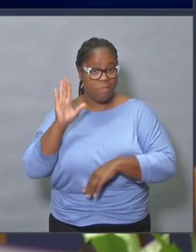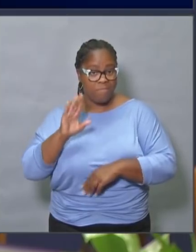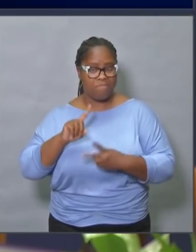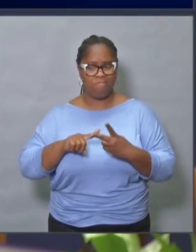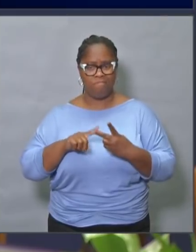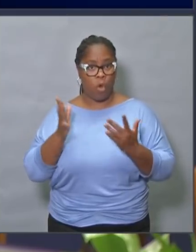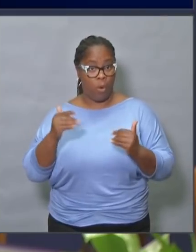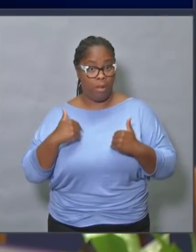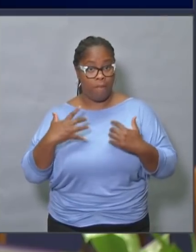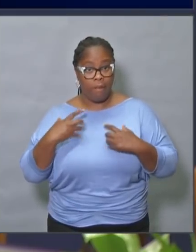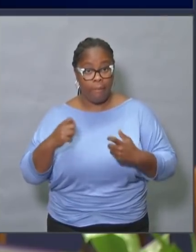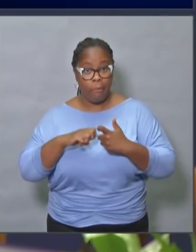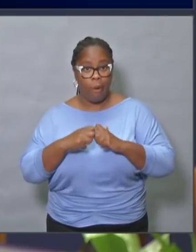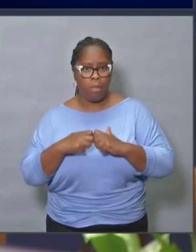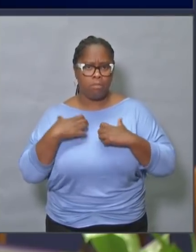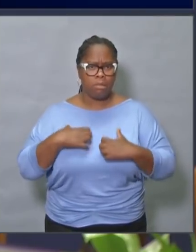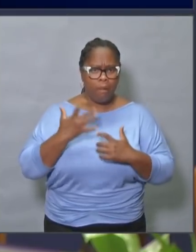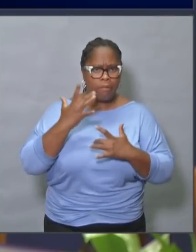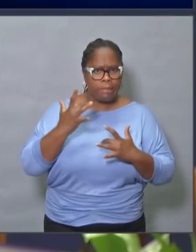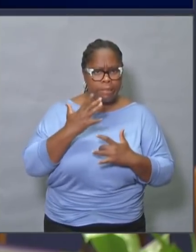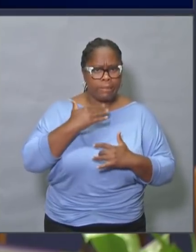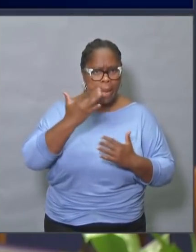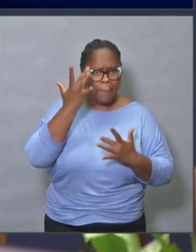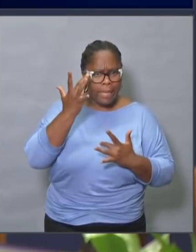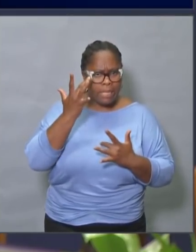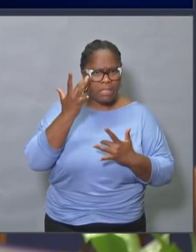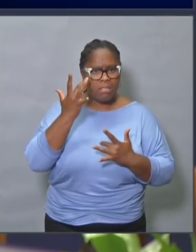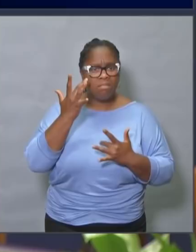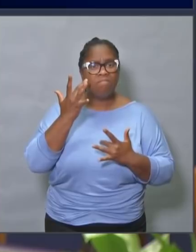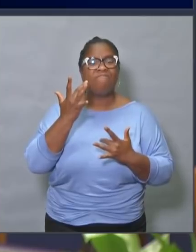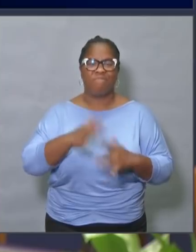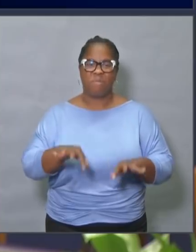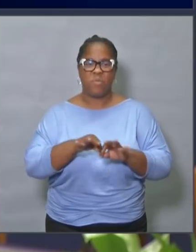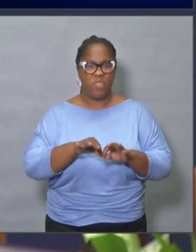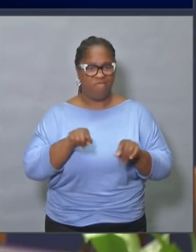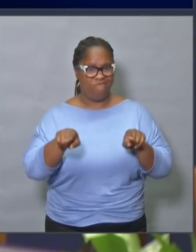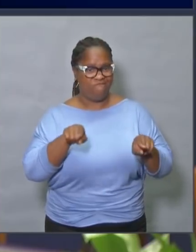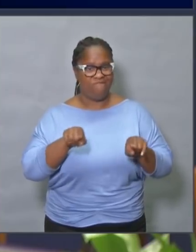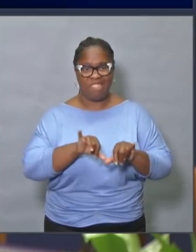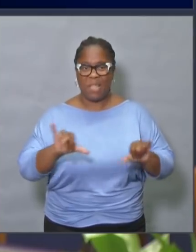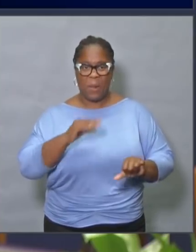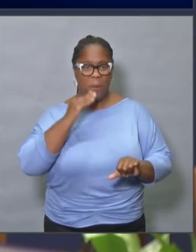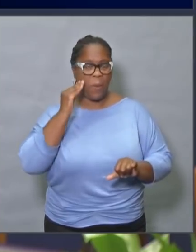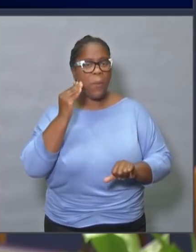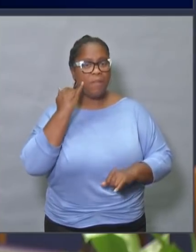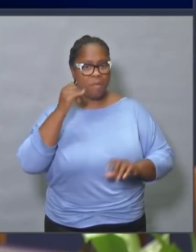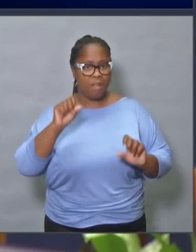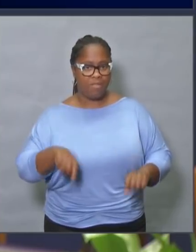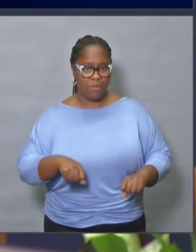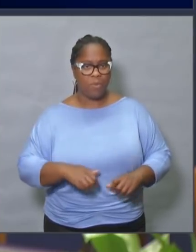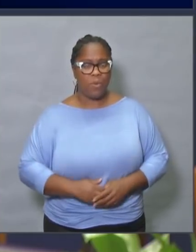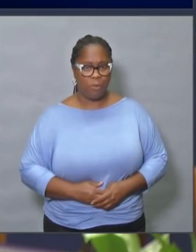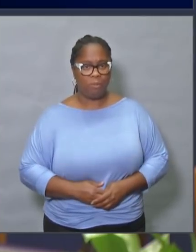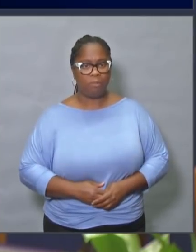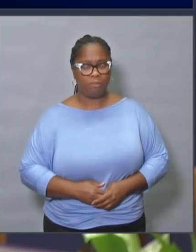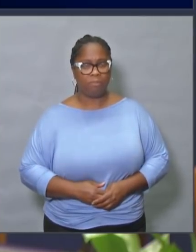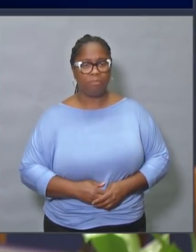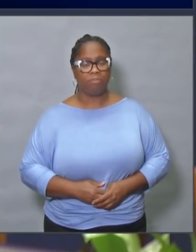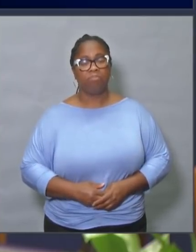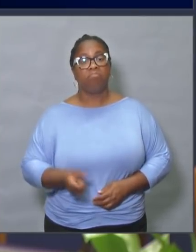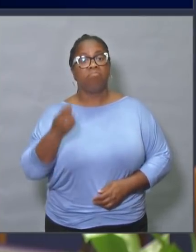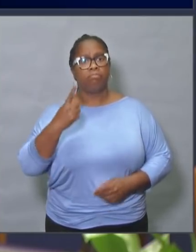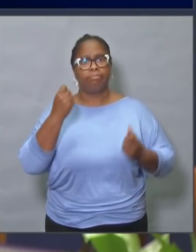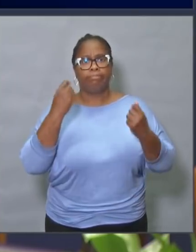or diabetes, to stay home as much as possible. These efforts extend to the